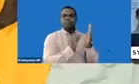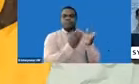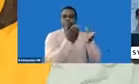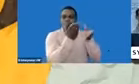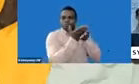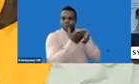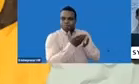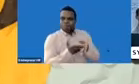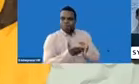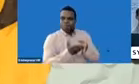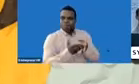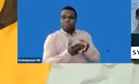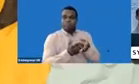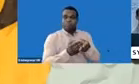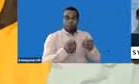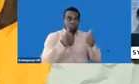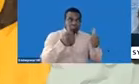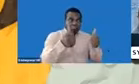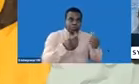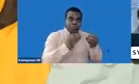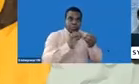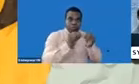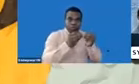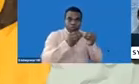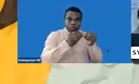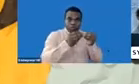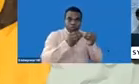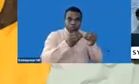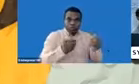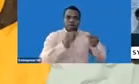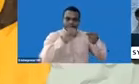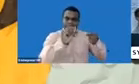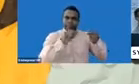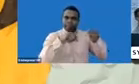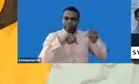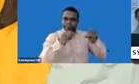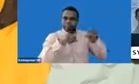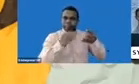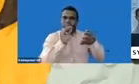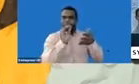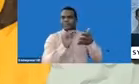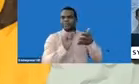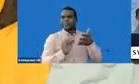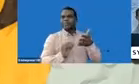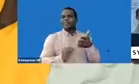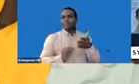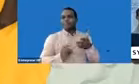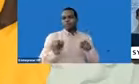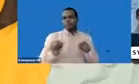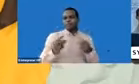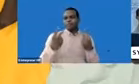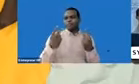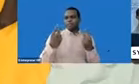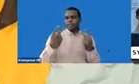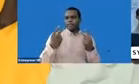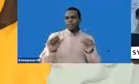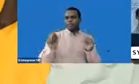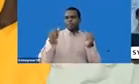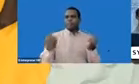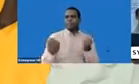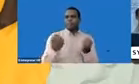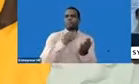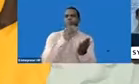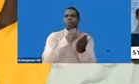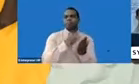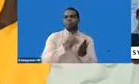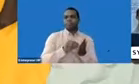on the other hand, it can be burdensome. But if a public sector body, for example, would like to do that, we think it's a very